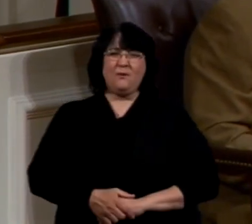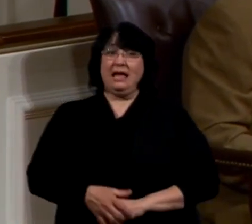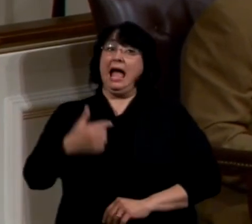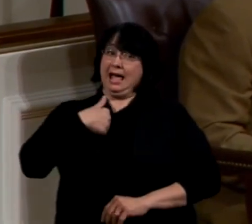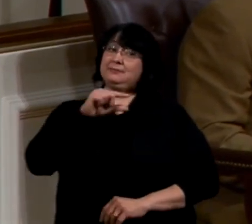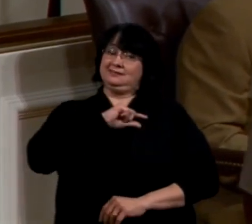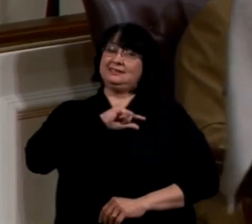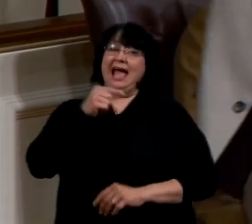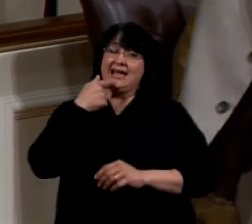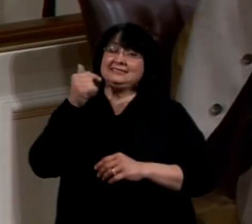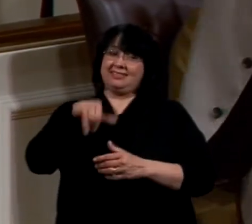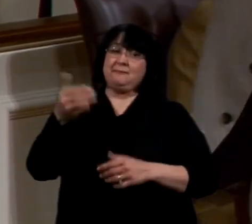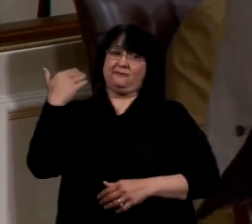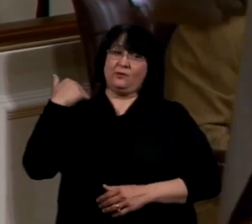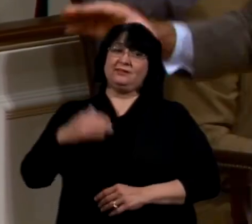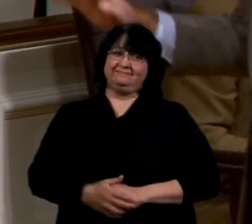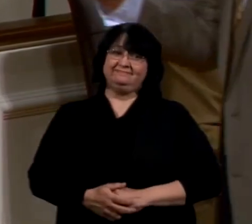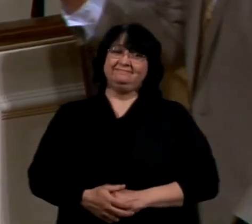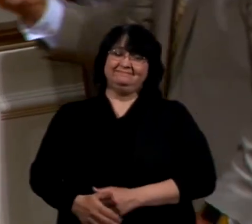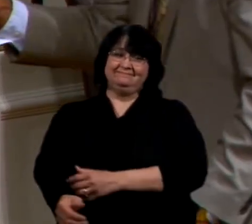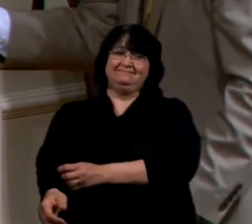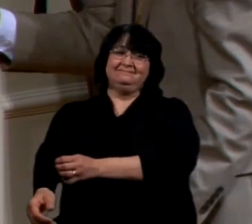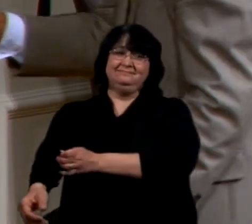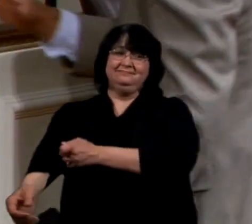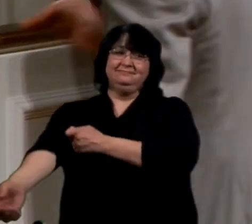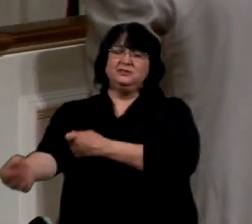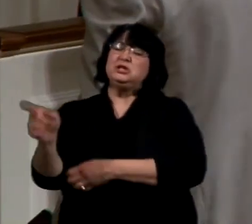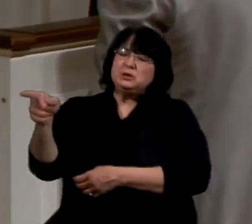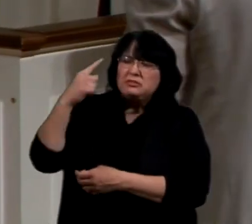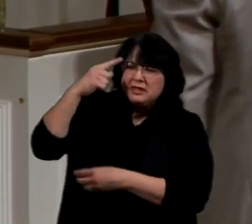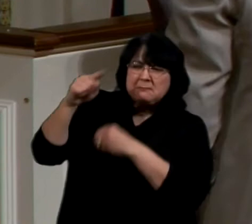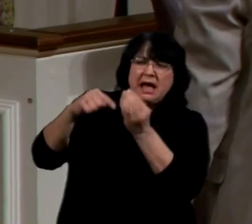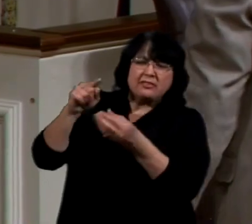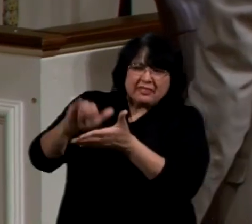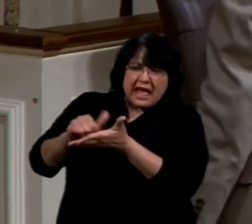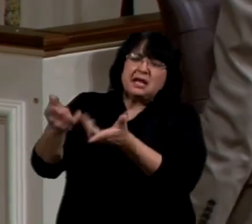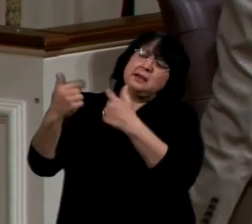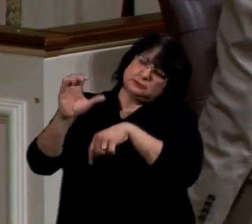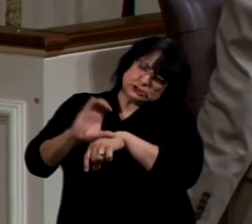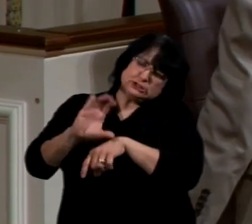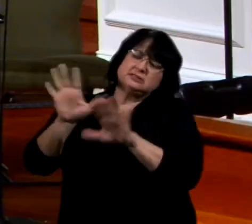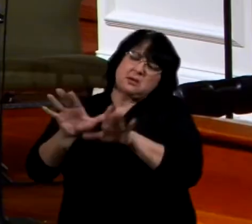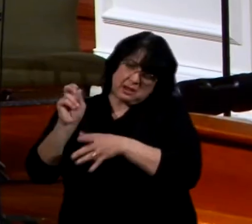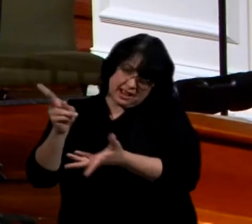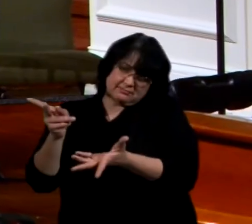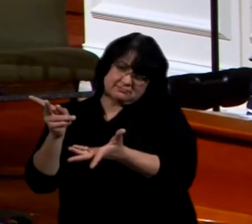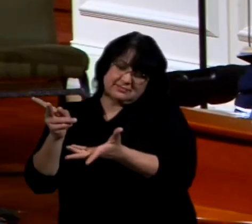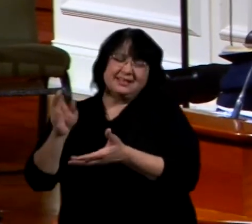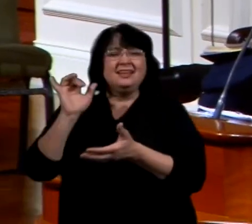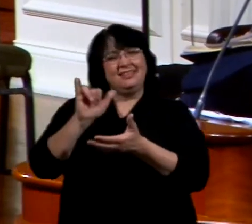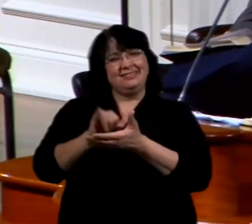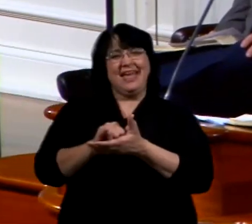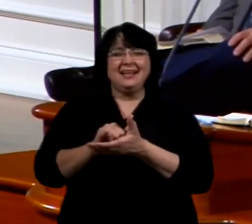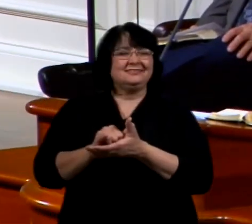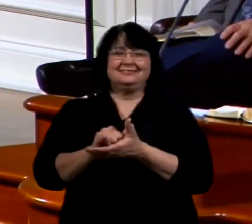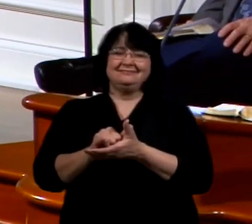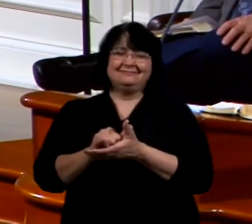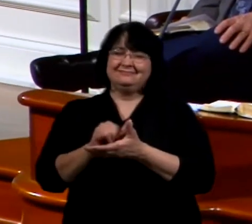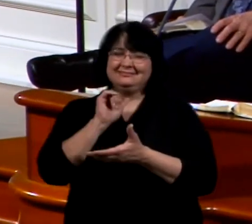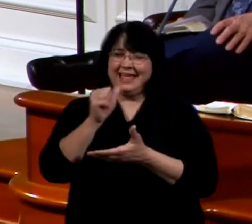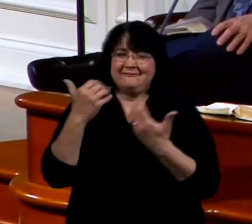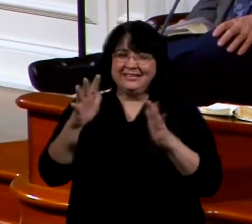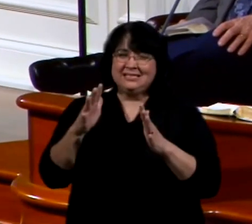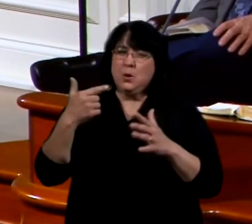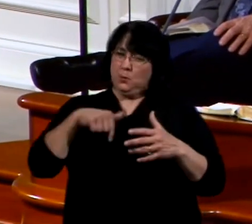Guilty. Guilty of this one. Why don't you think about it and come to church with me Sunday? Well, those are all spiritual cop-outs.